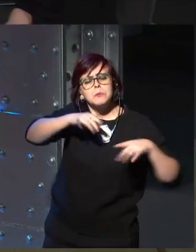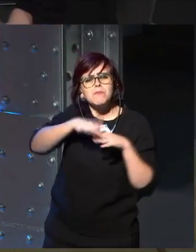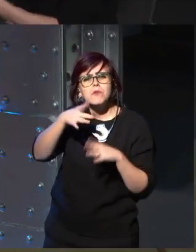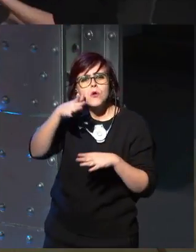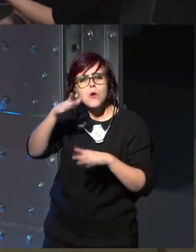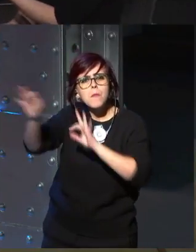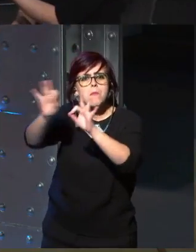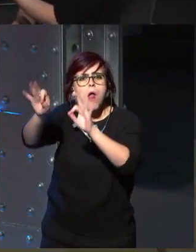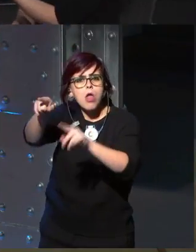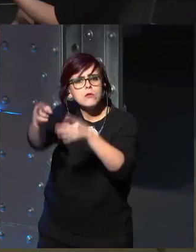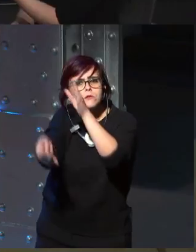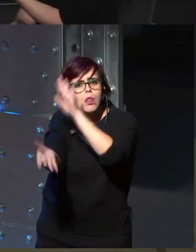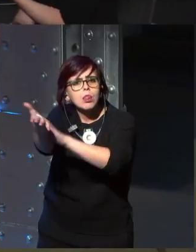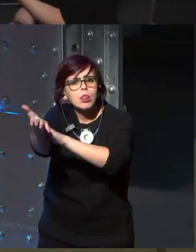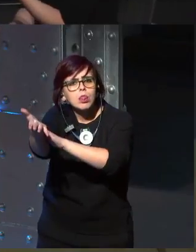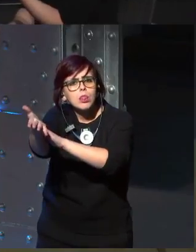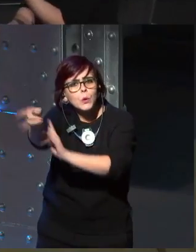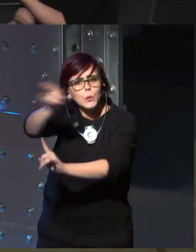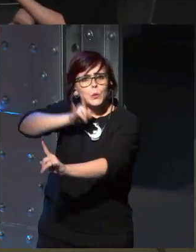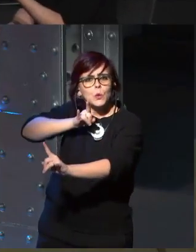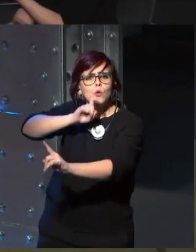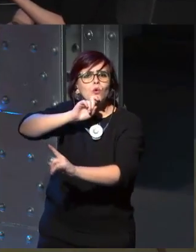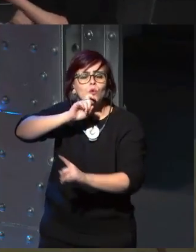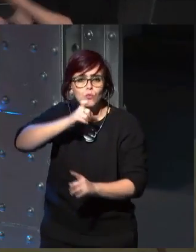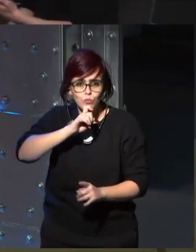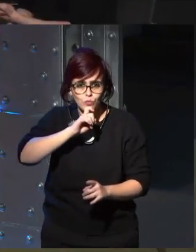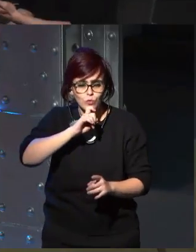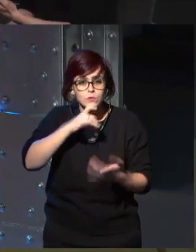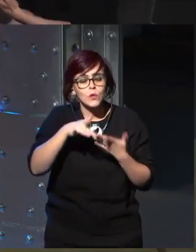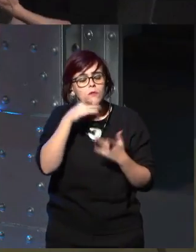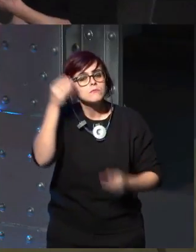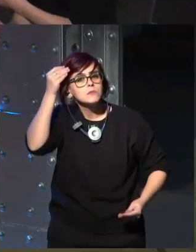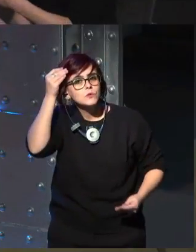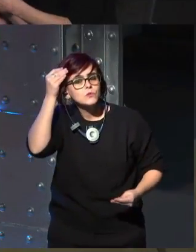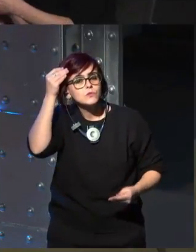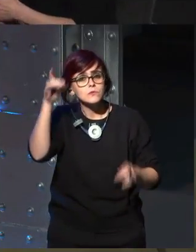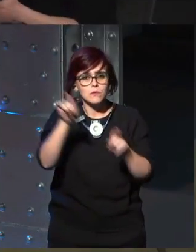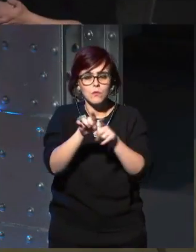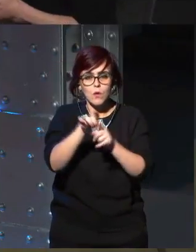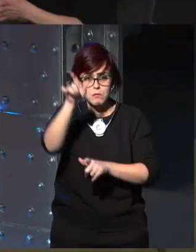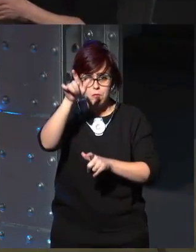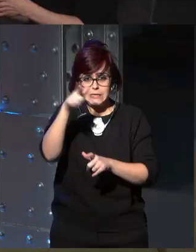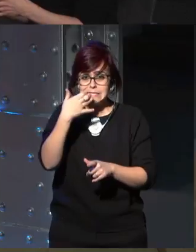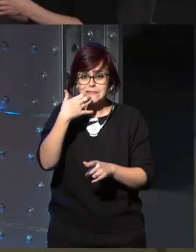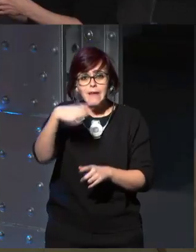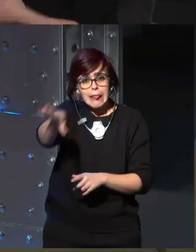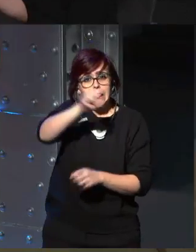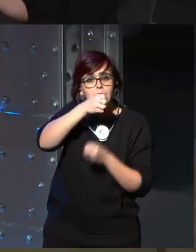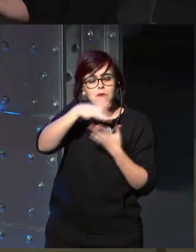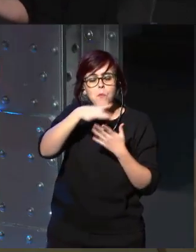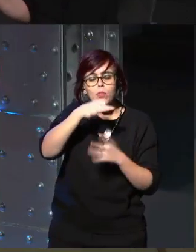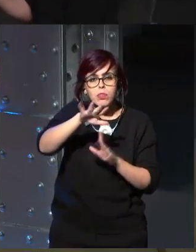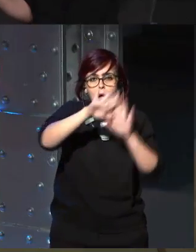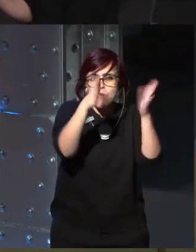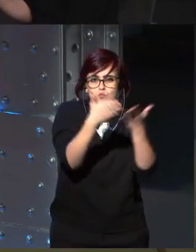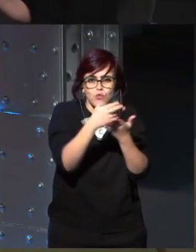was saying before. And I don't really agree with what people say, and it's what Greg is saying about how we understand music, and if you perceive that